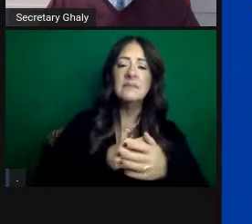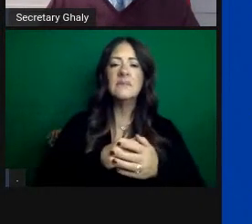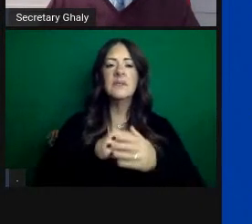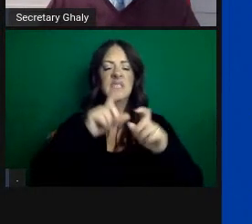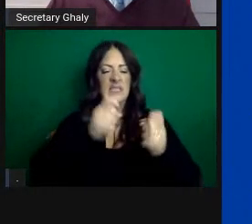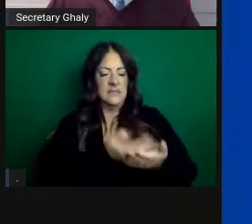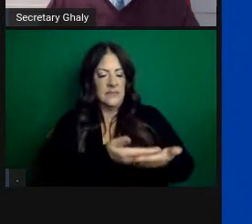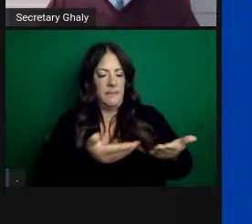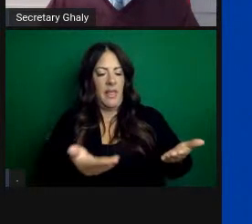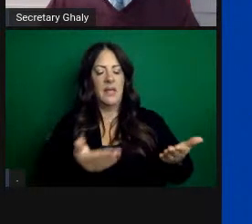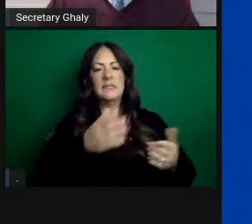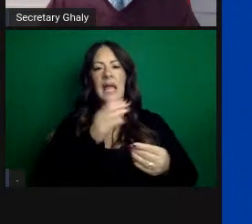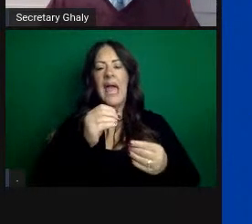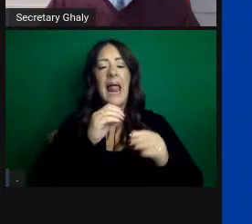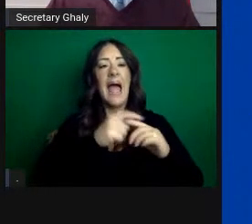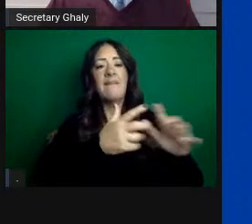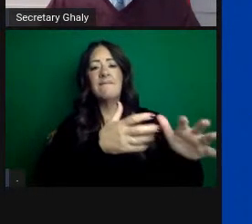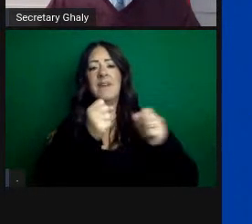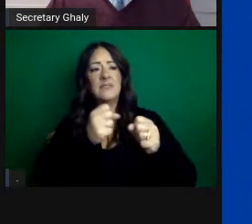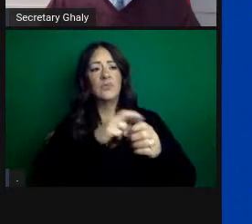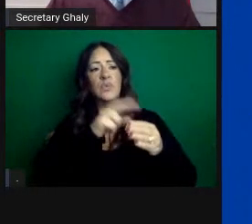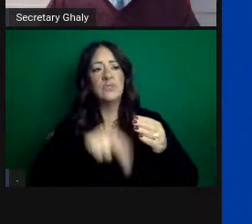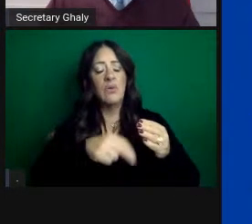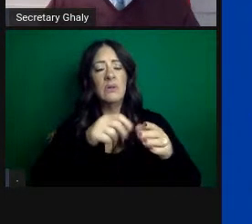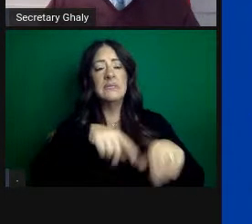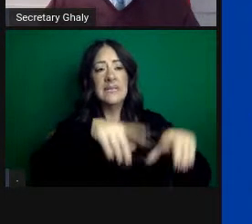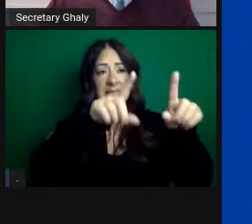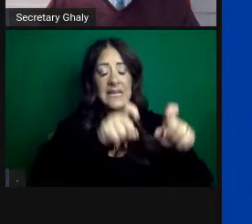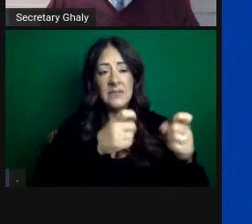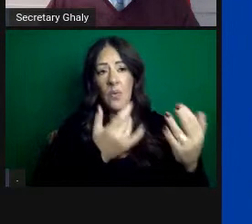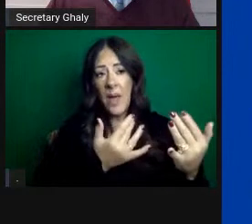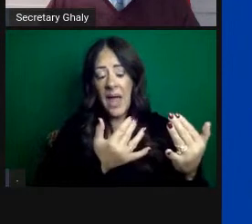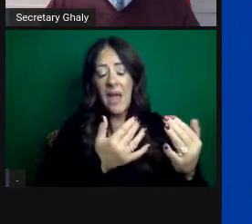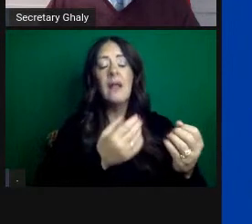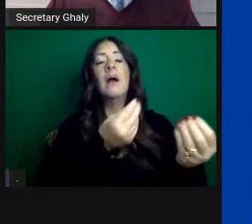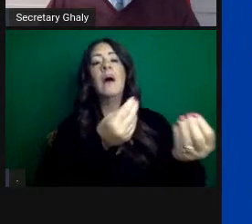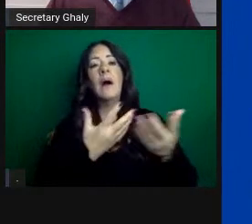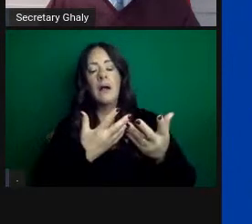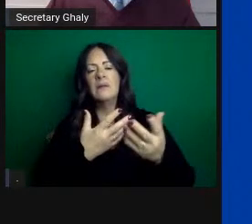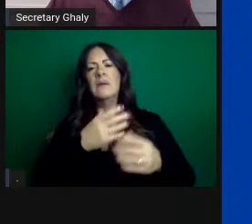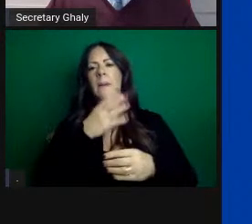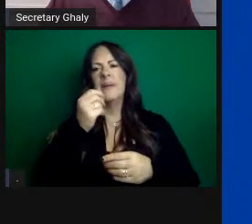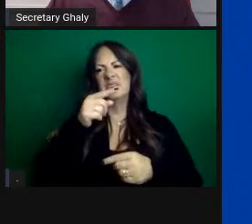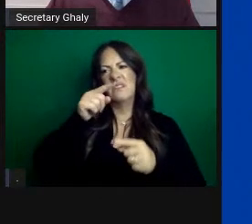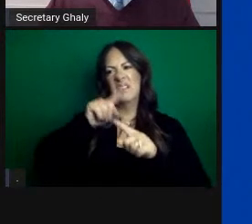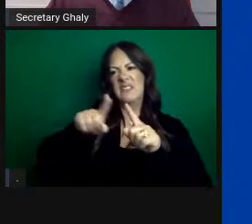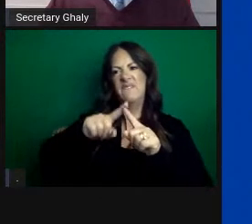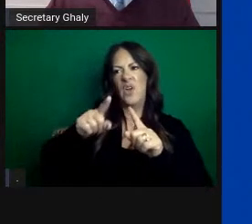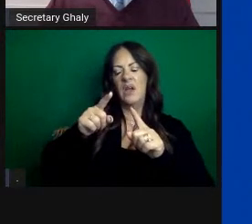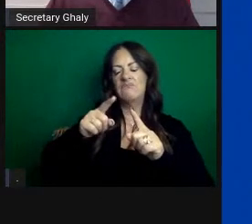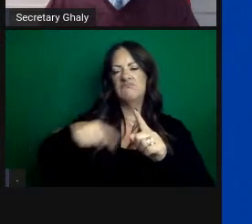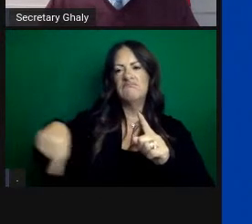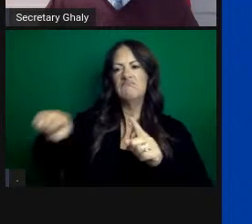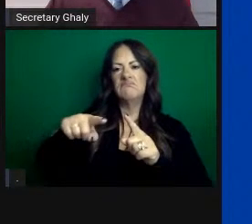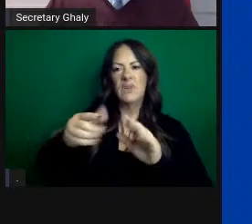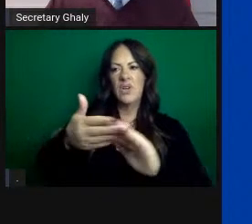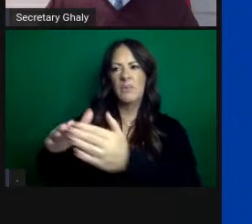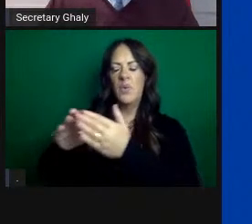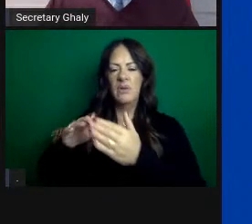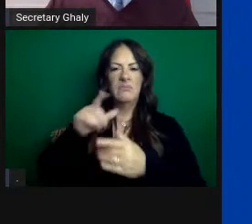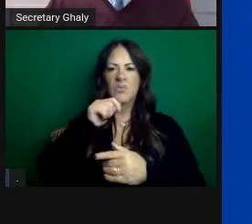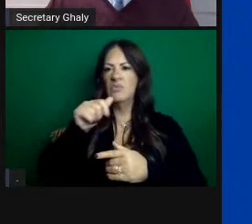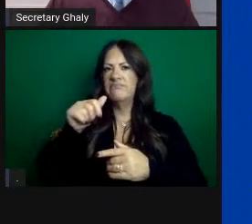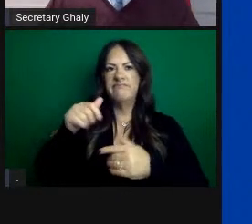but the result of those testing, the test positivity in hard hit communities, our lowest quartile